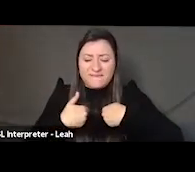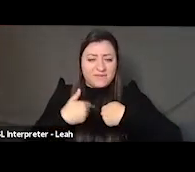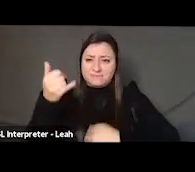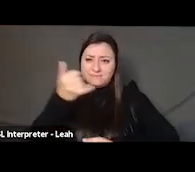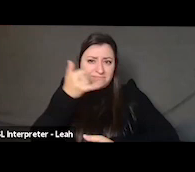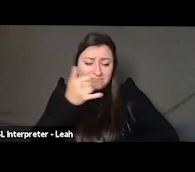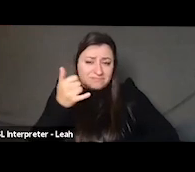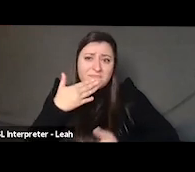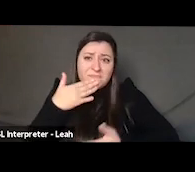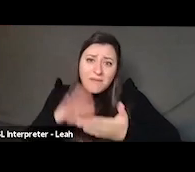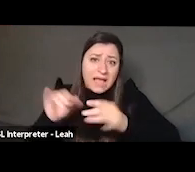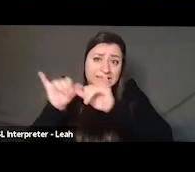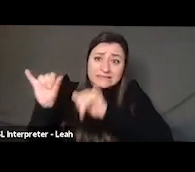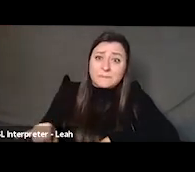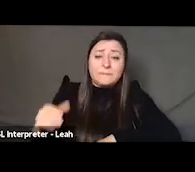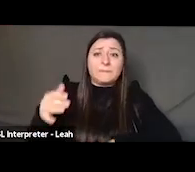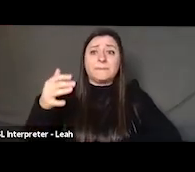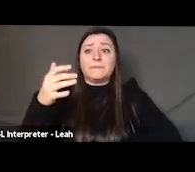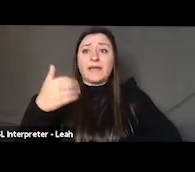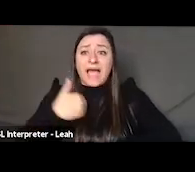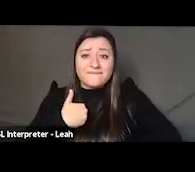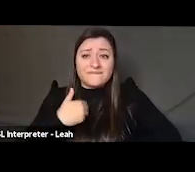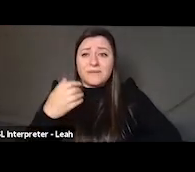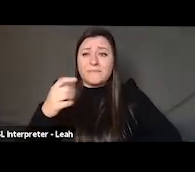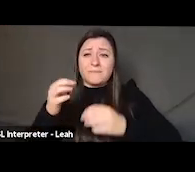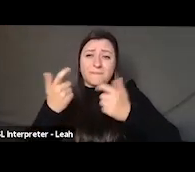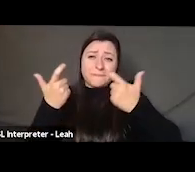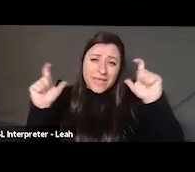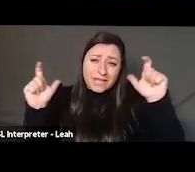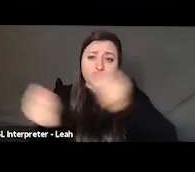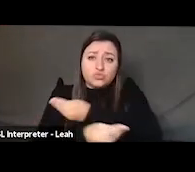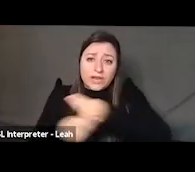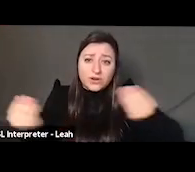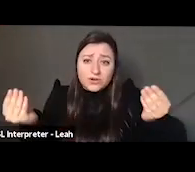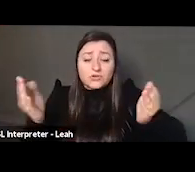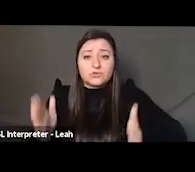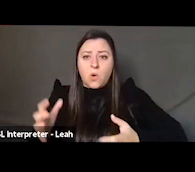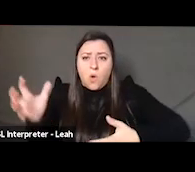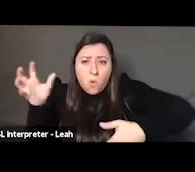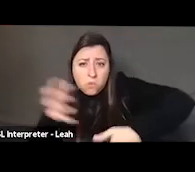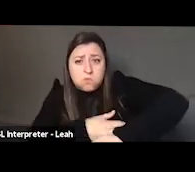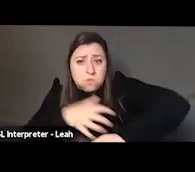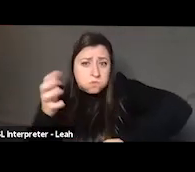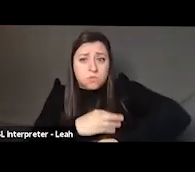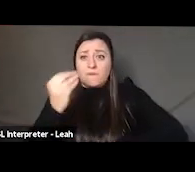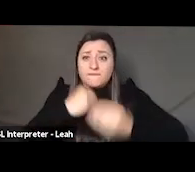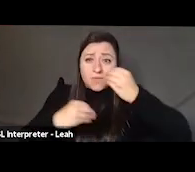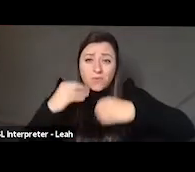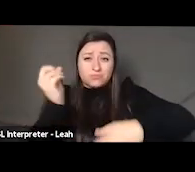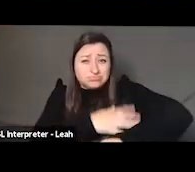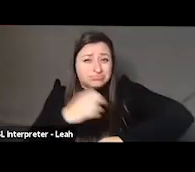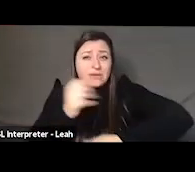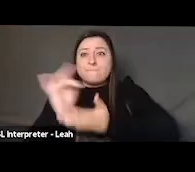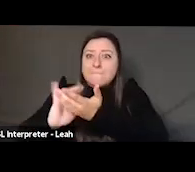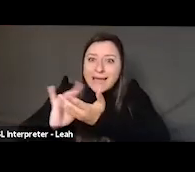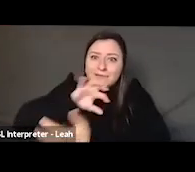ruling elite, when we have major traders hoarding foodstuffs and